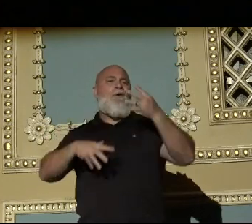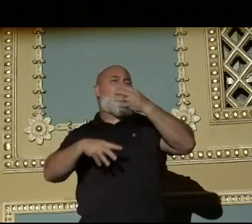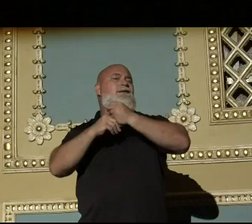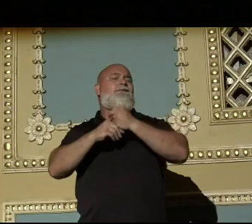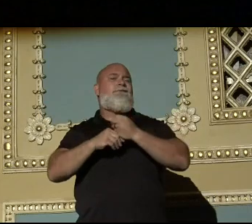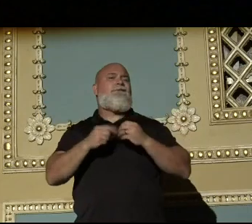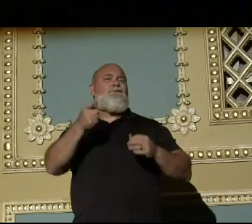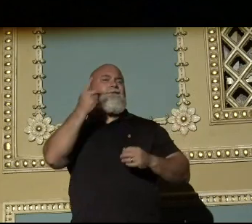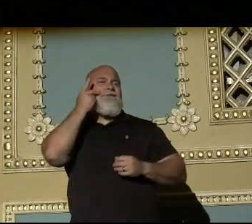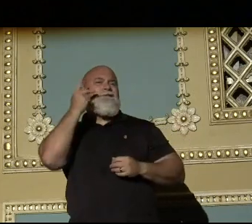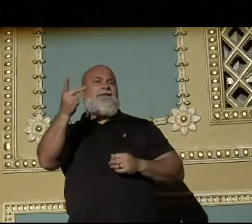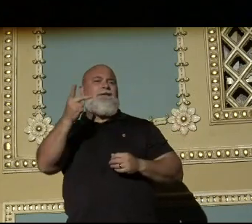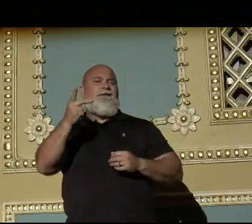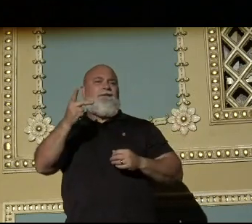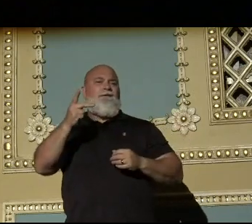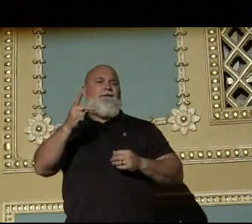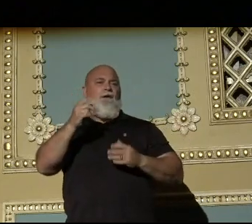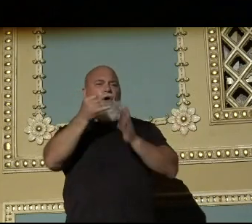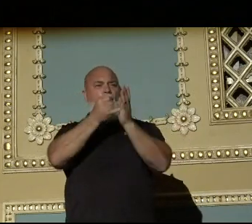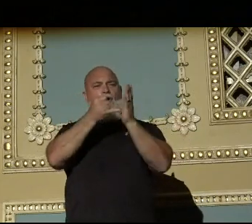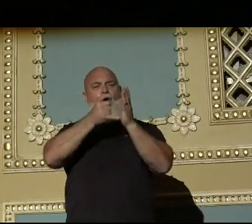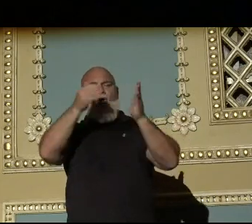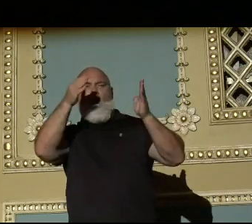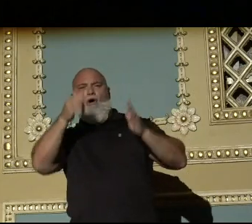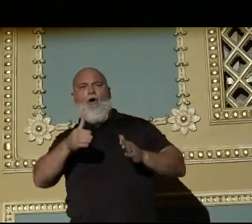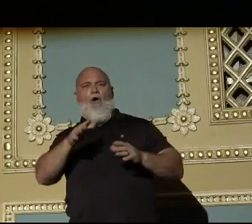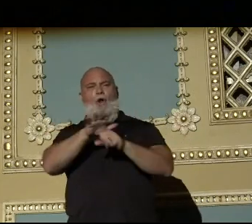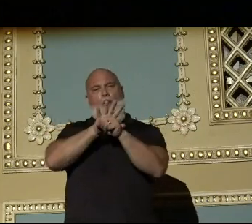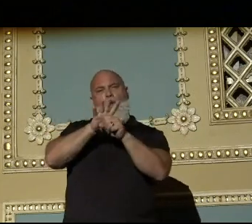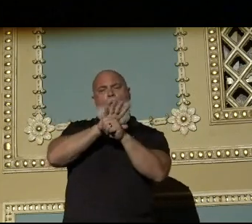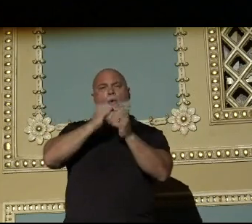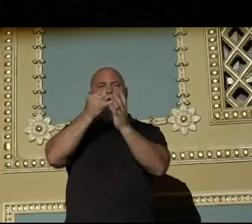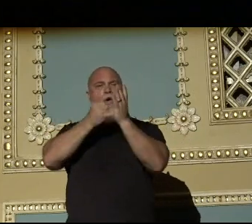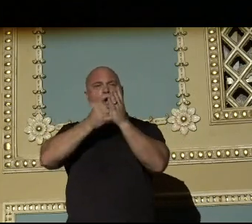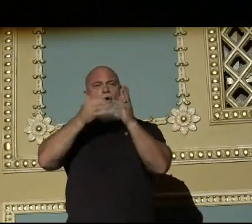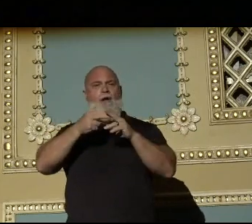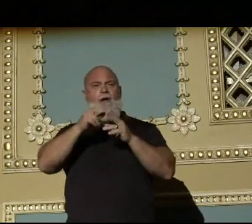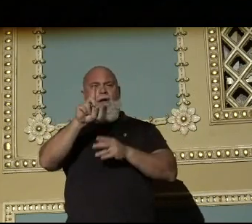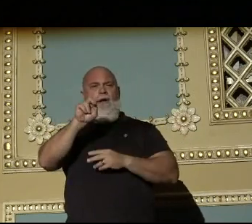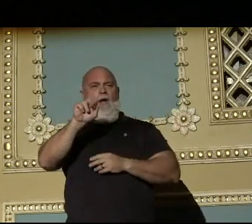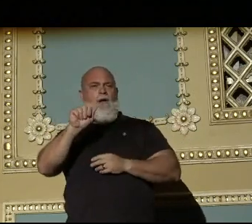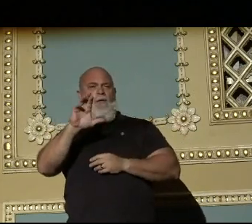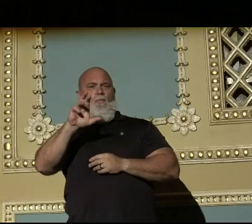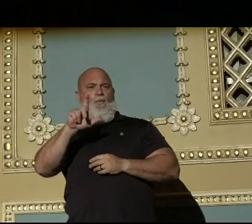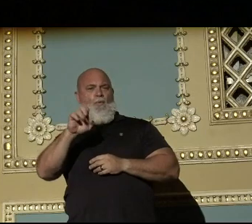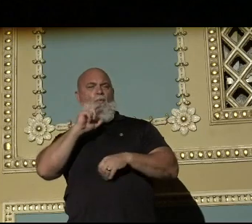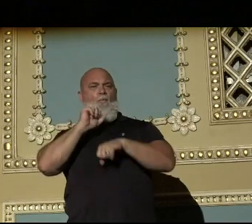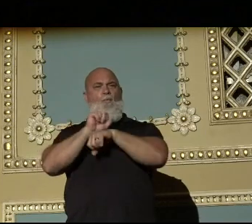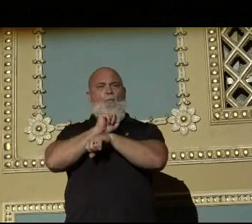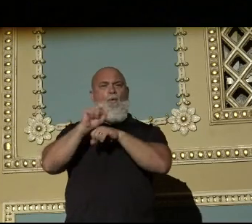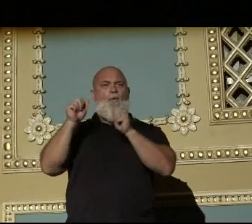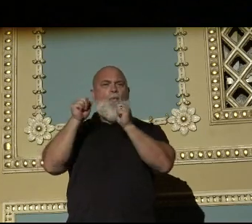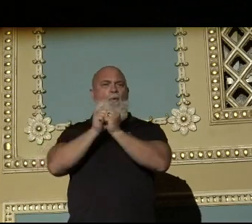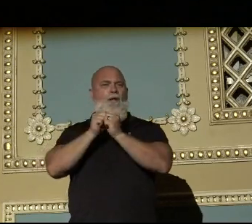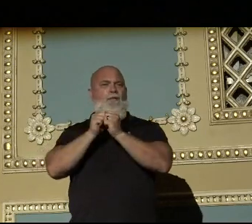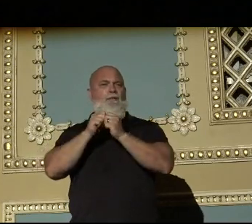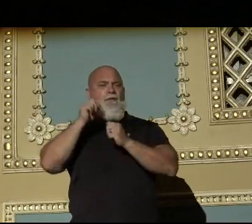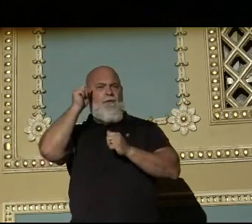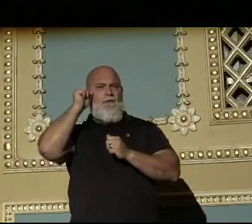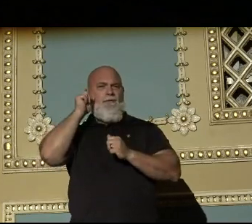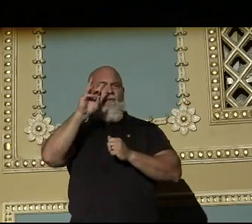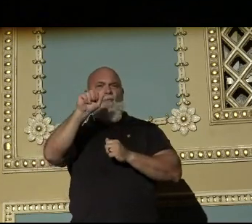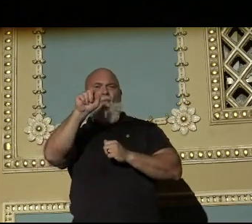addition, you'll see a featured artist, a local artist named Donna Cool, who works with encaustic